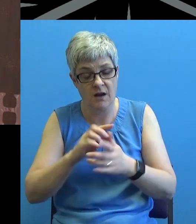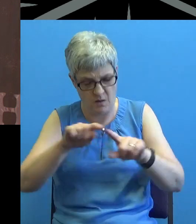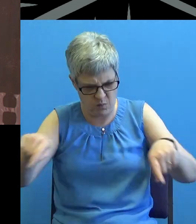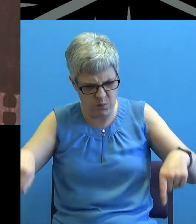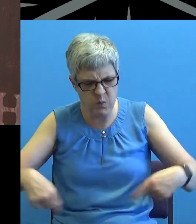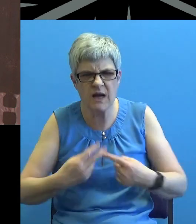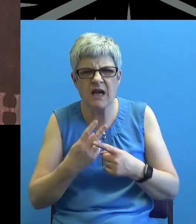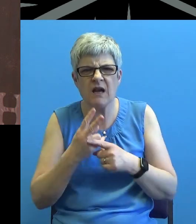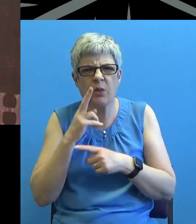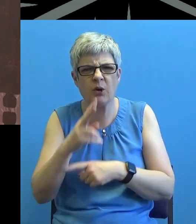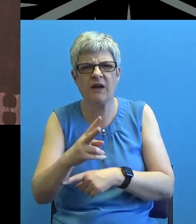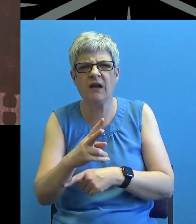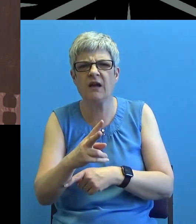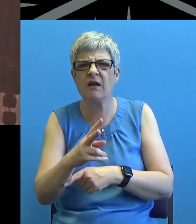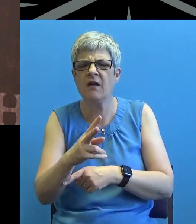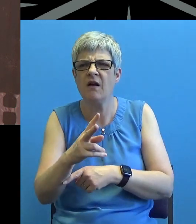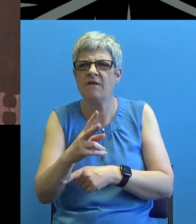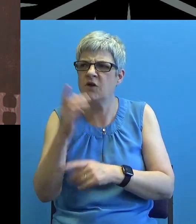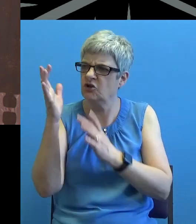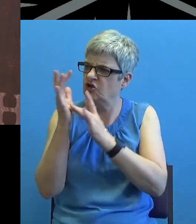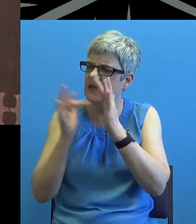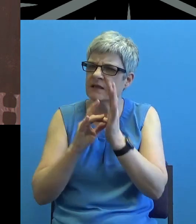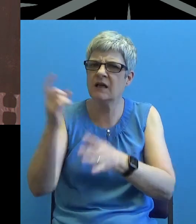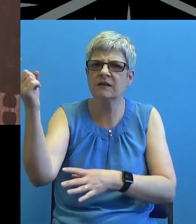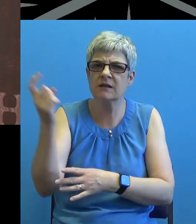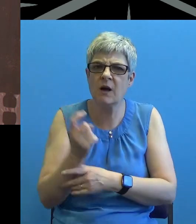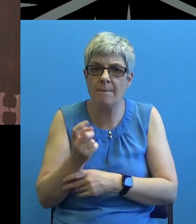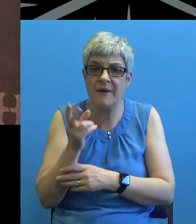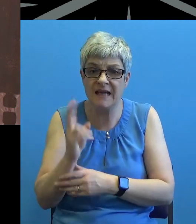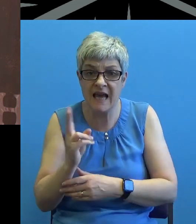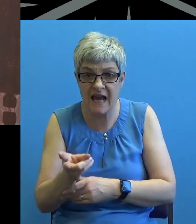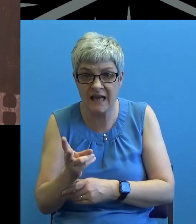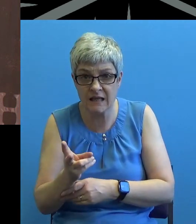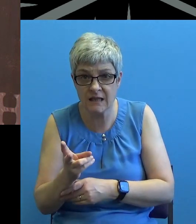Are we looking for Jesus to come again at all?